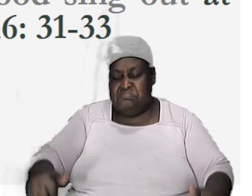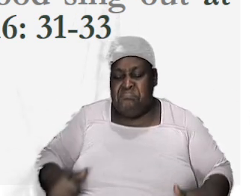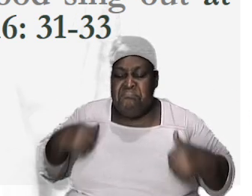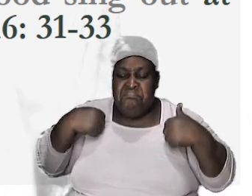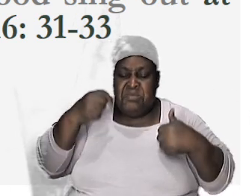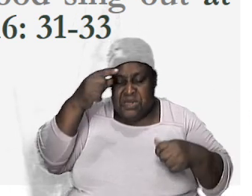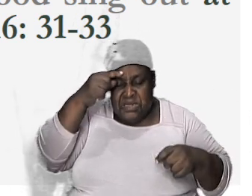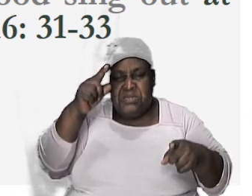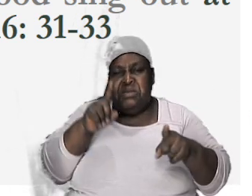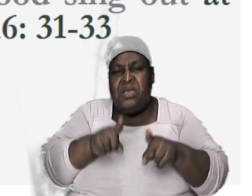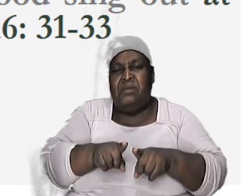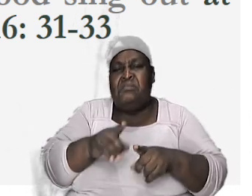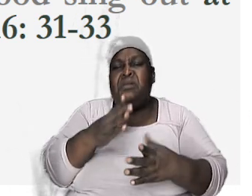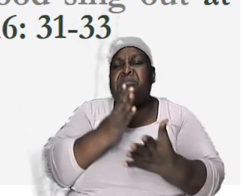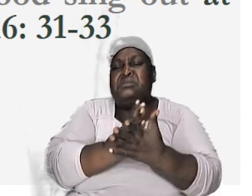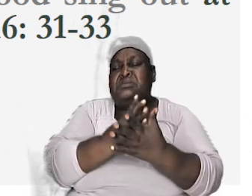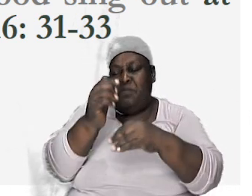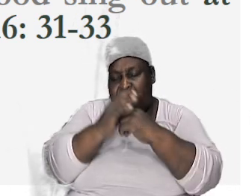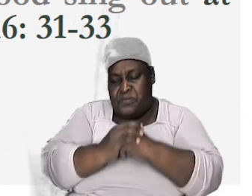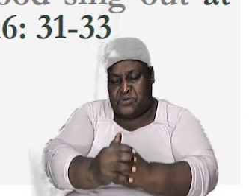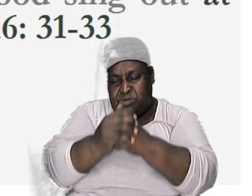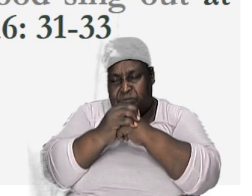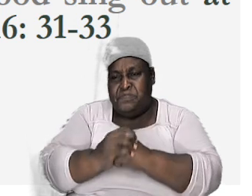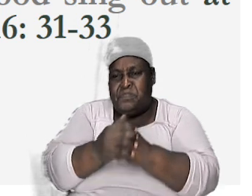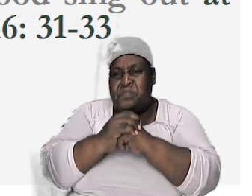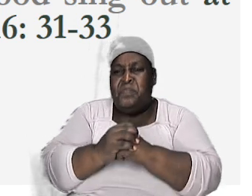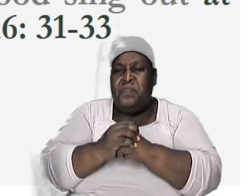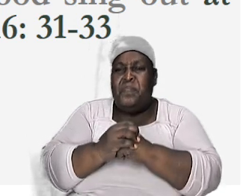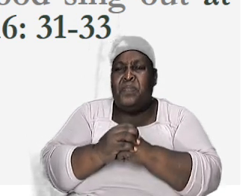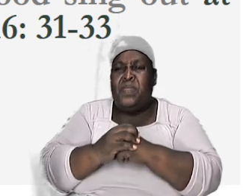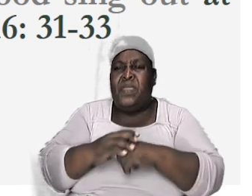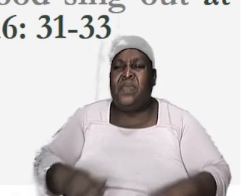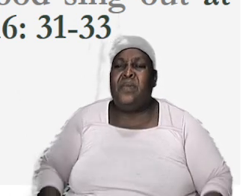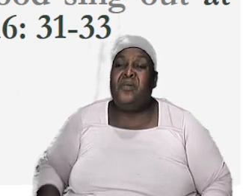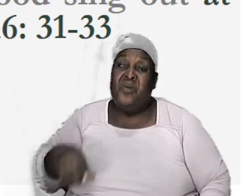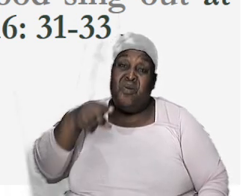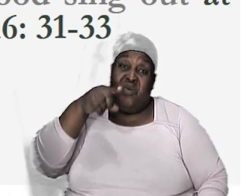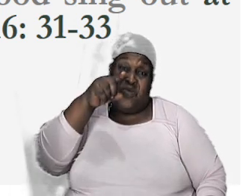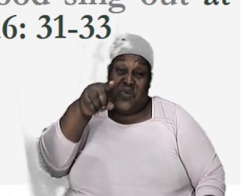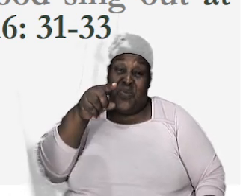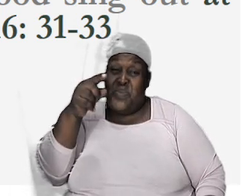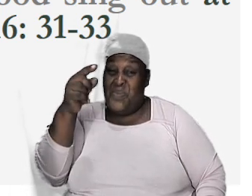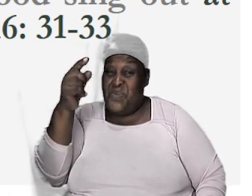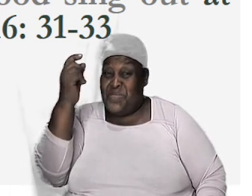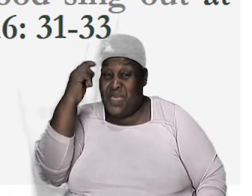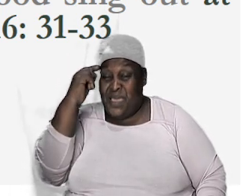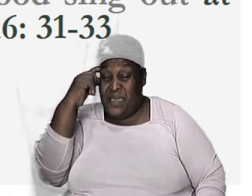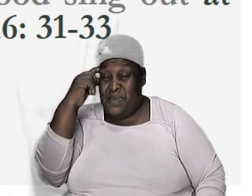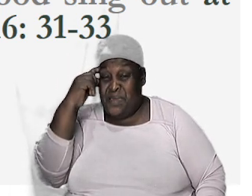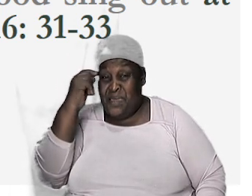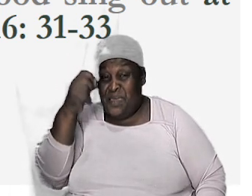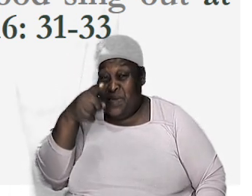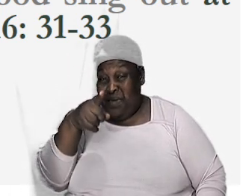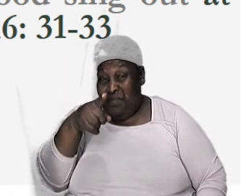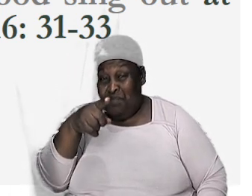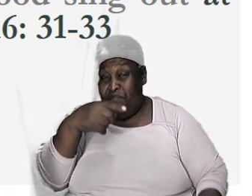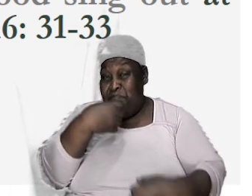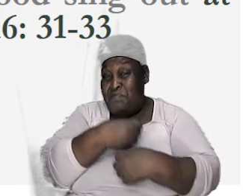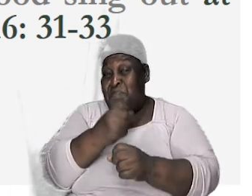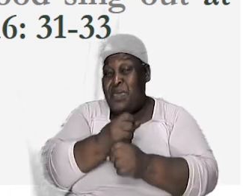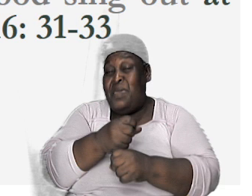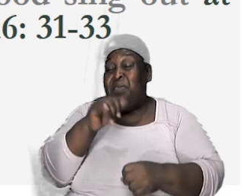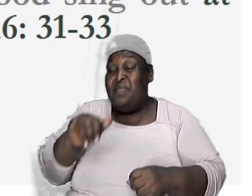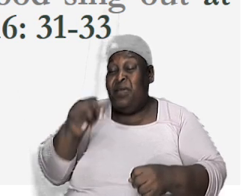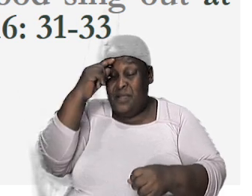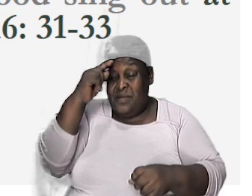going to stop worship. You think that I can tell you this much. If you make that